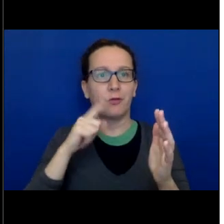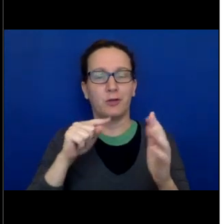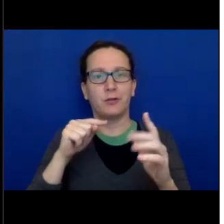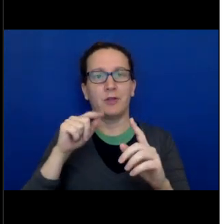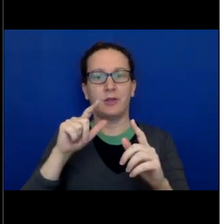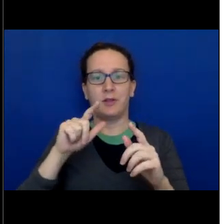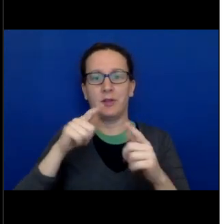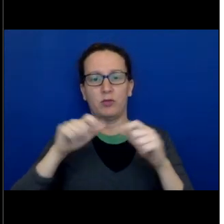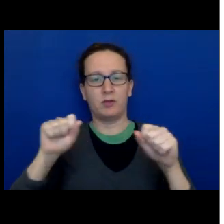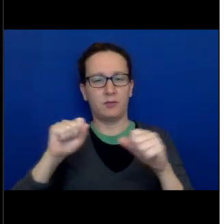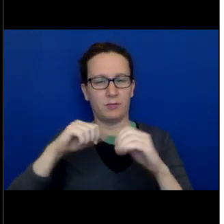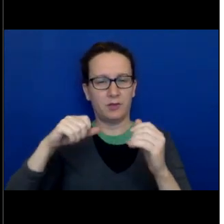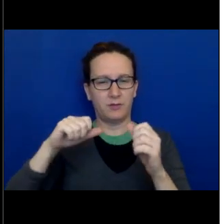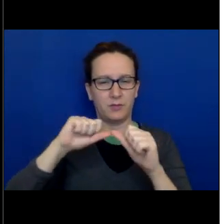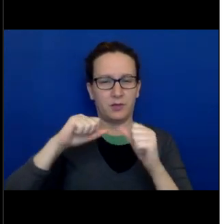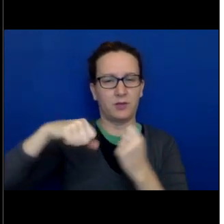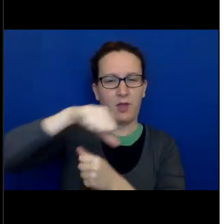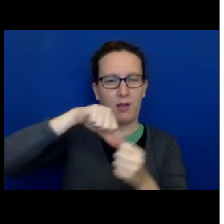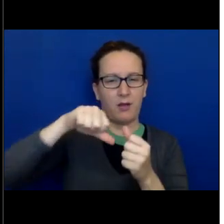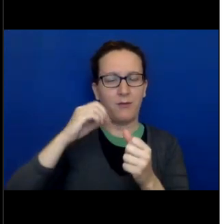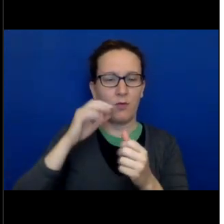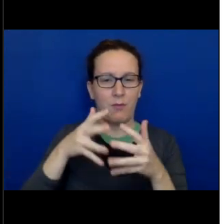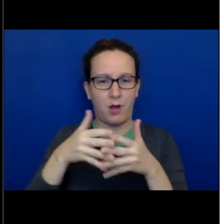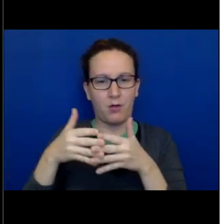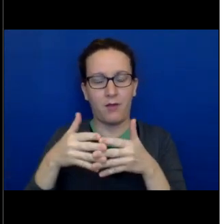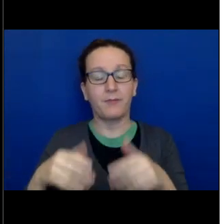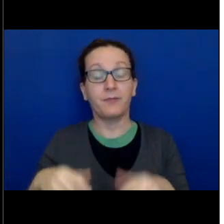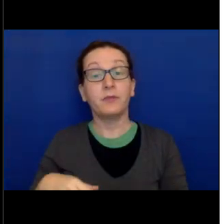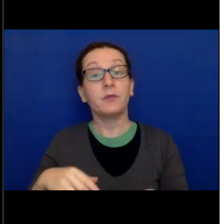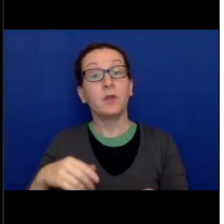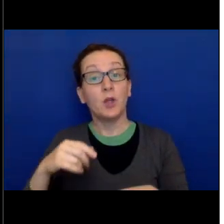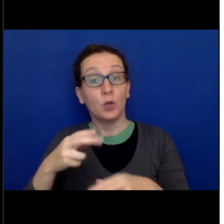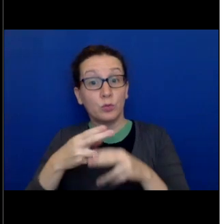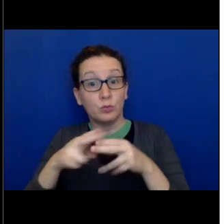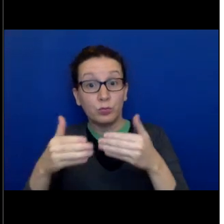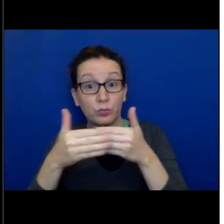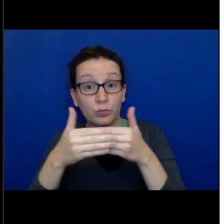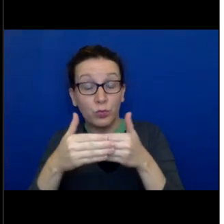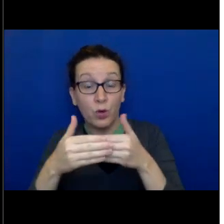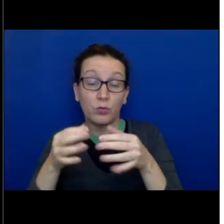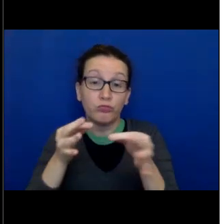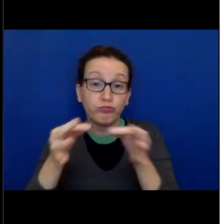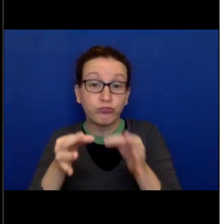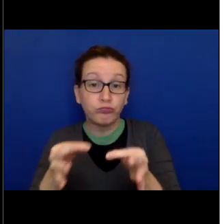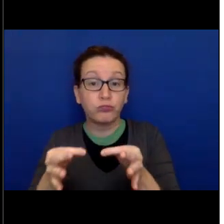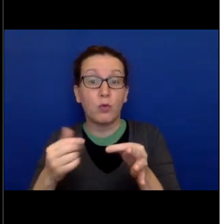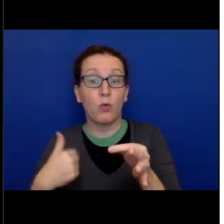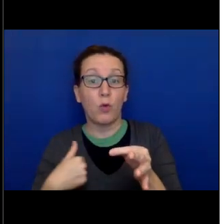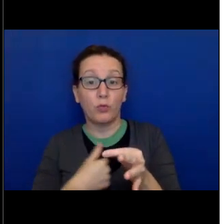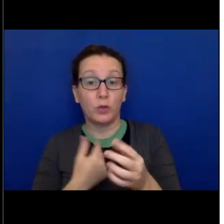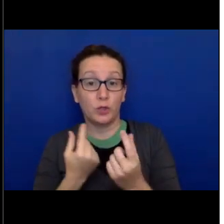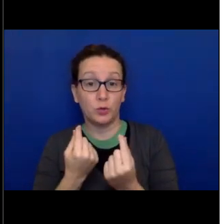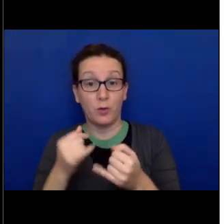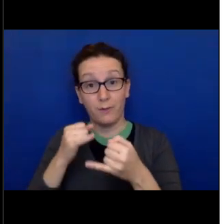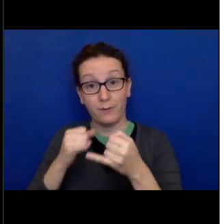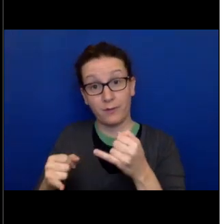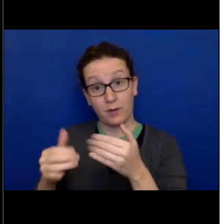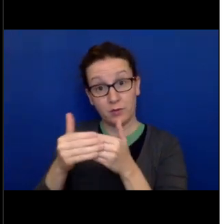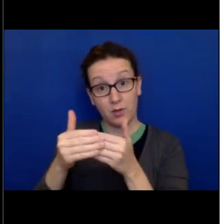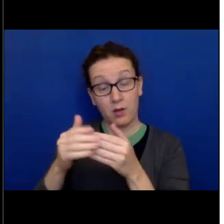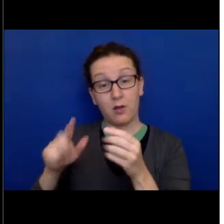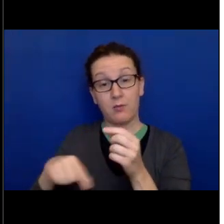While I'm talking, you'll be seeing a brief slideshow about the LSA and what we do. And on the final slide, you'll see information about